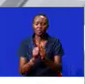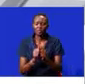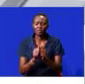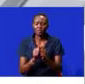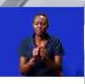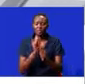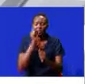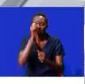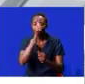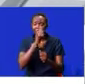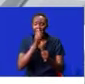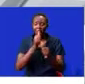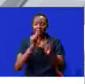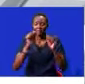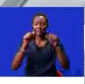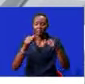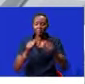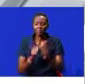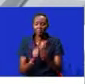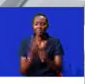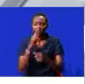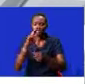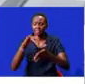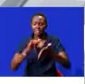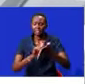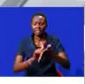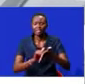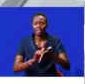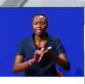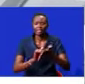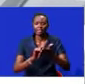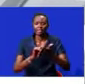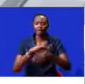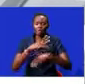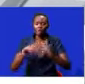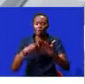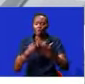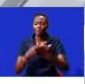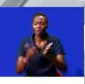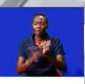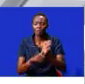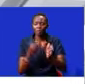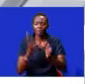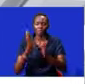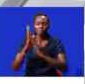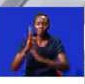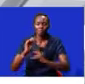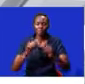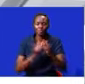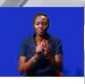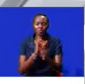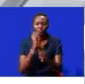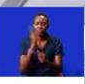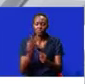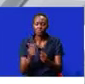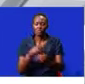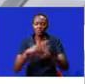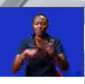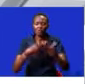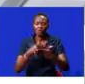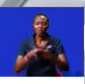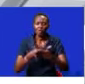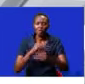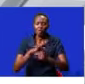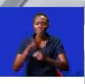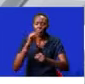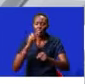ma Ugwe. Ket maino margi e neno ni weche goeko mago machocho wach mar Arita Kwee onyalo rumo chutho e pacho kaendi